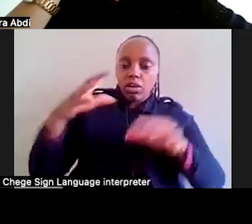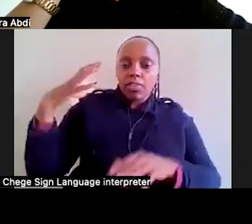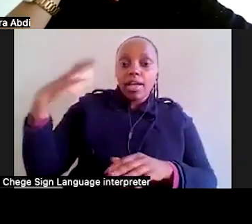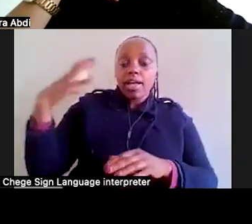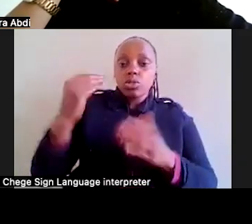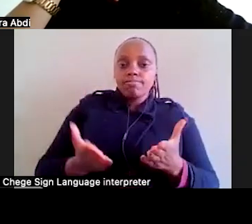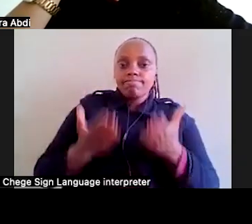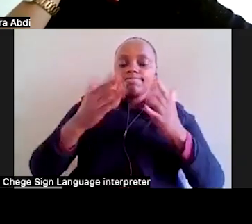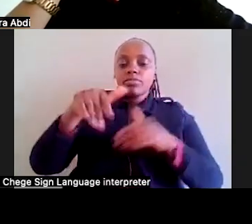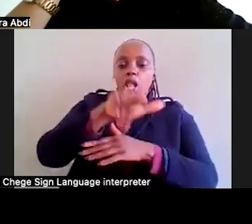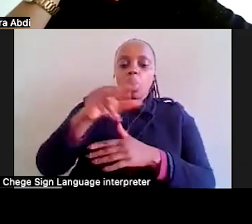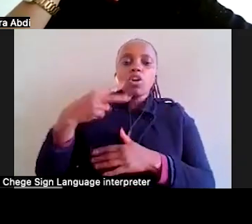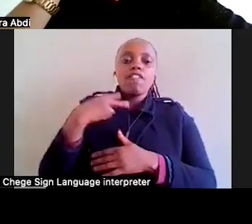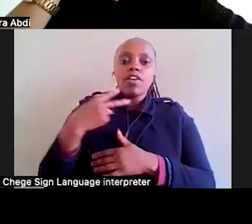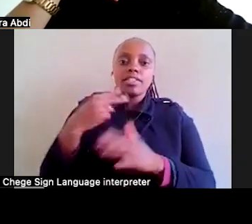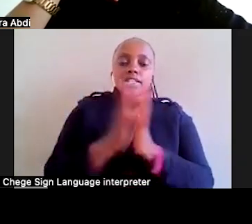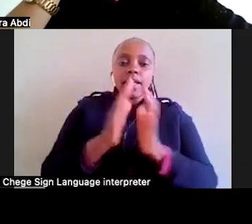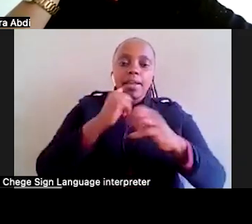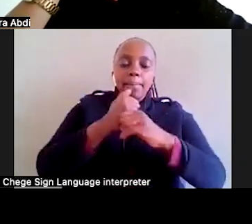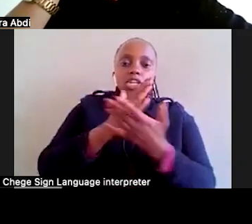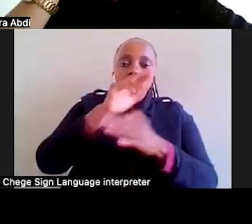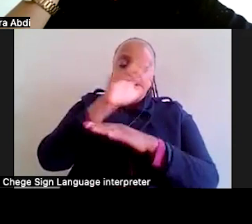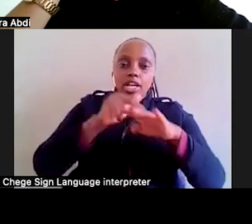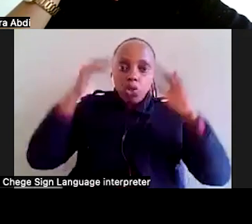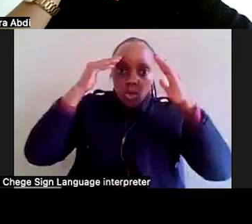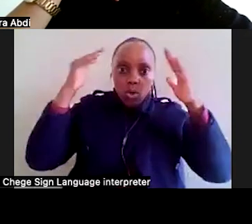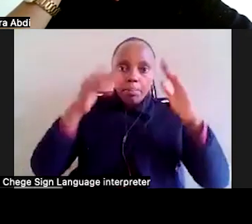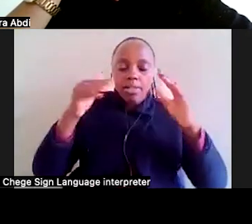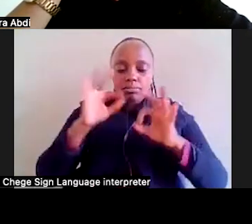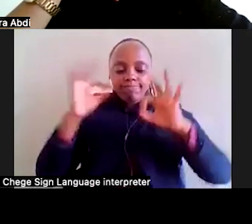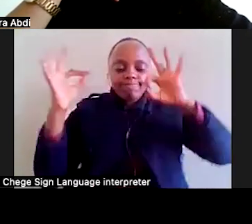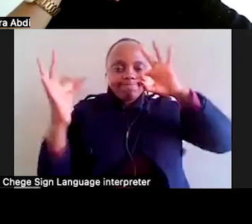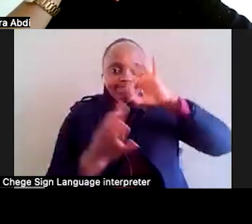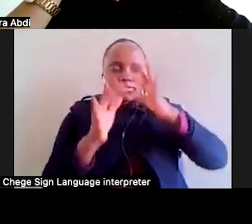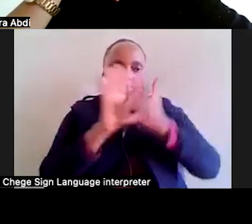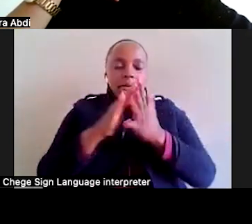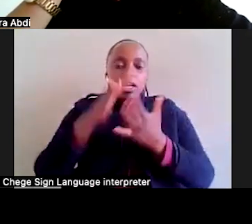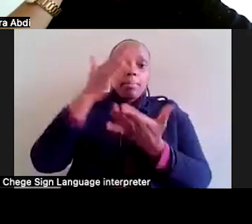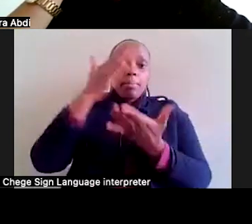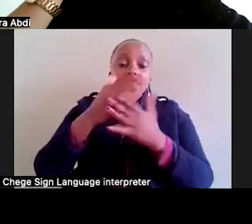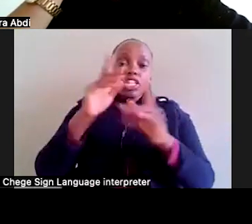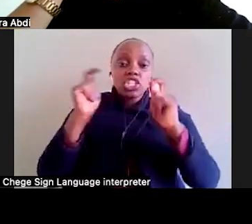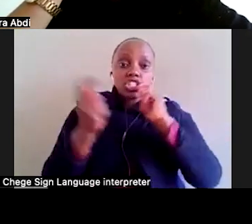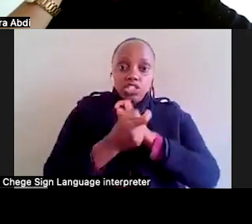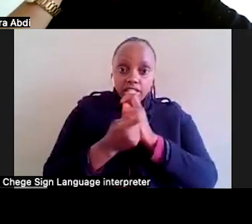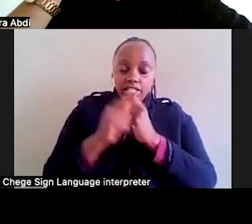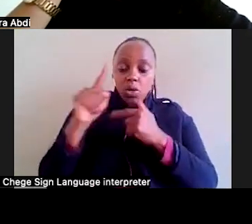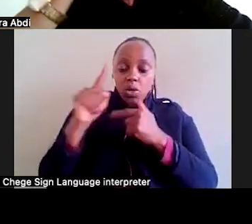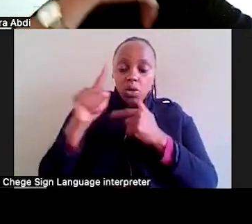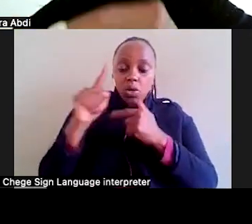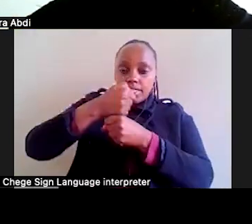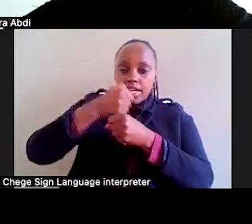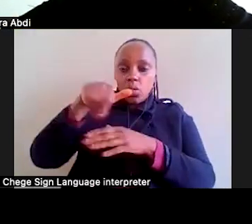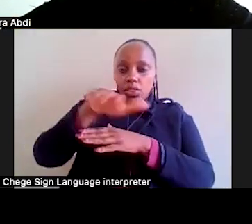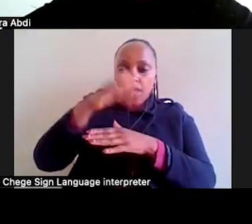local voices and ensure national commitments translates into real change on the ground, because